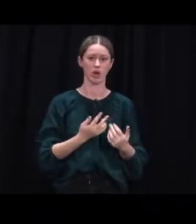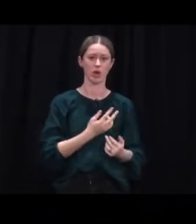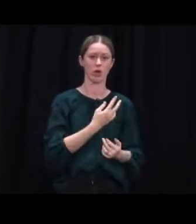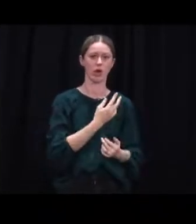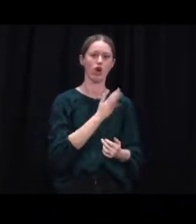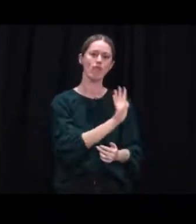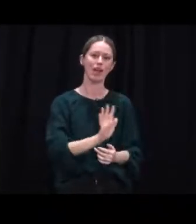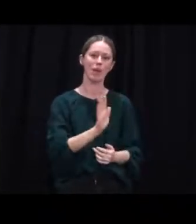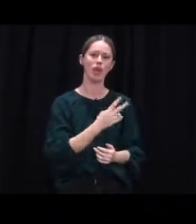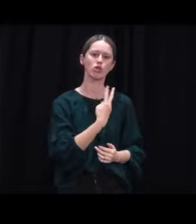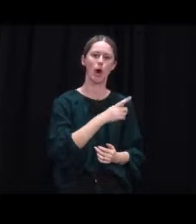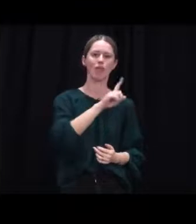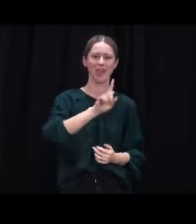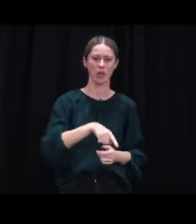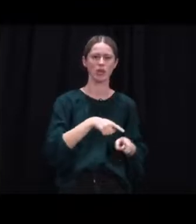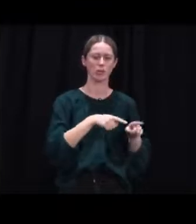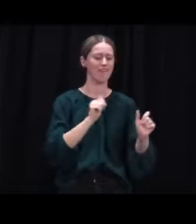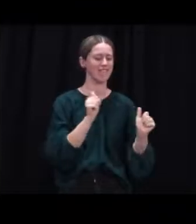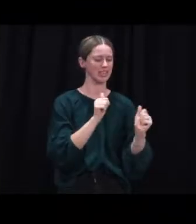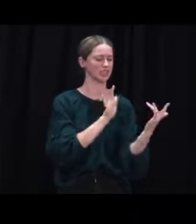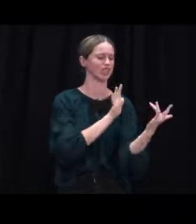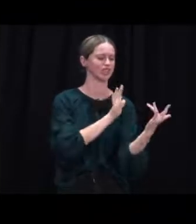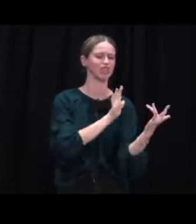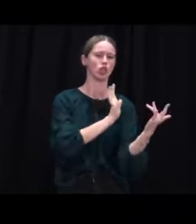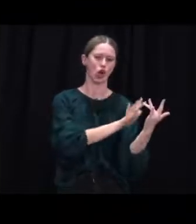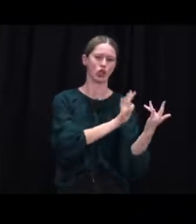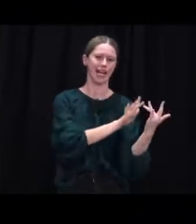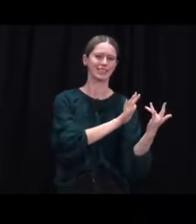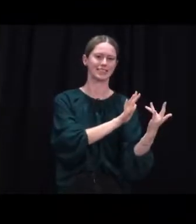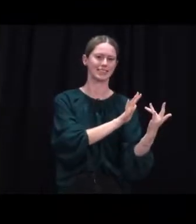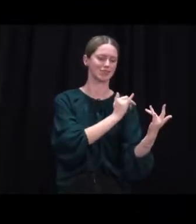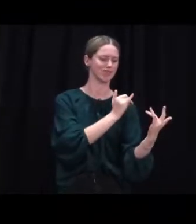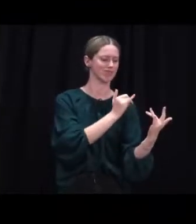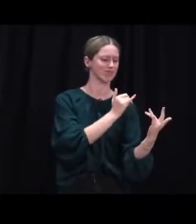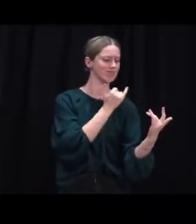20,383 individual contacts that have been formally identified.